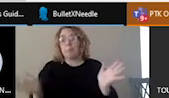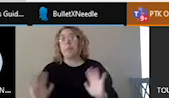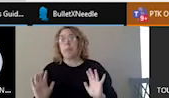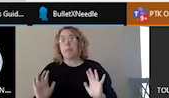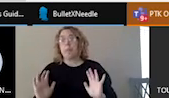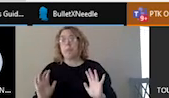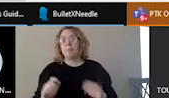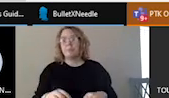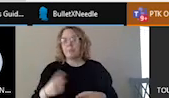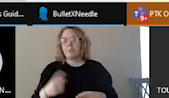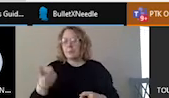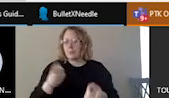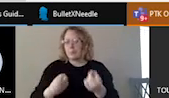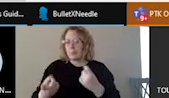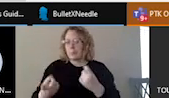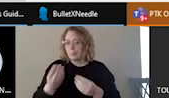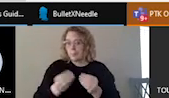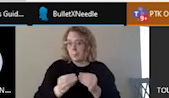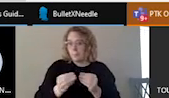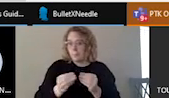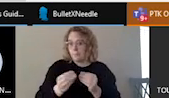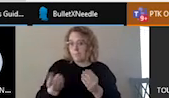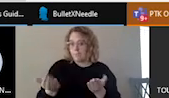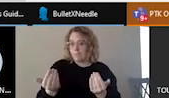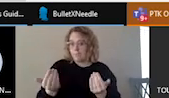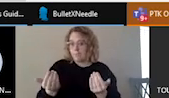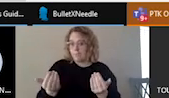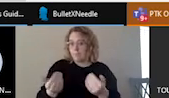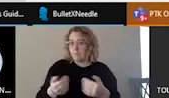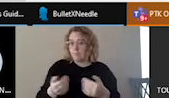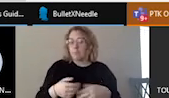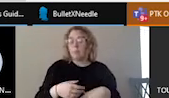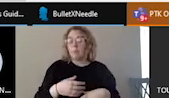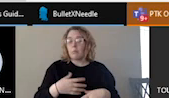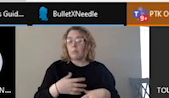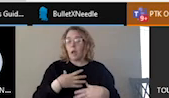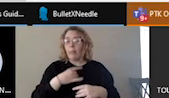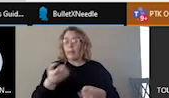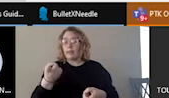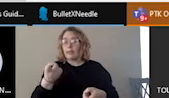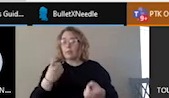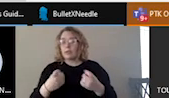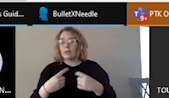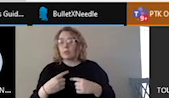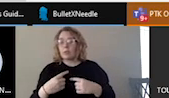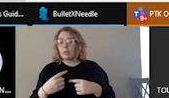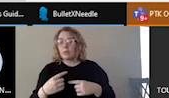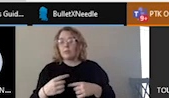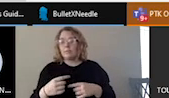I like that idea. Actually, I do a lot of board gaming, and I